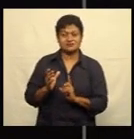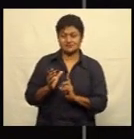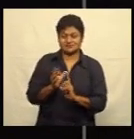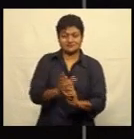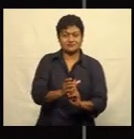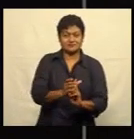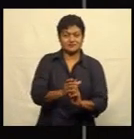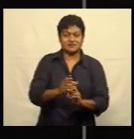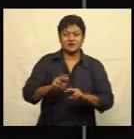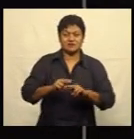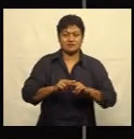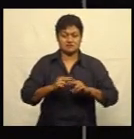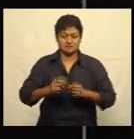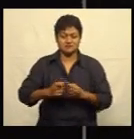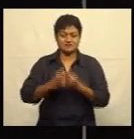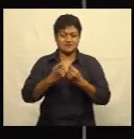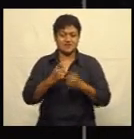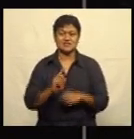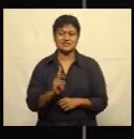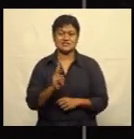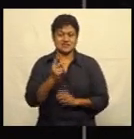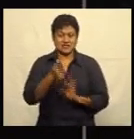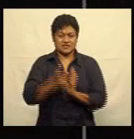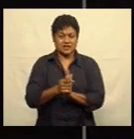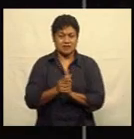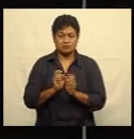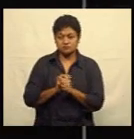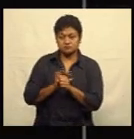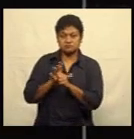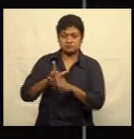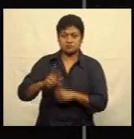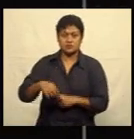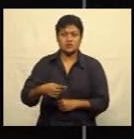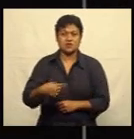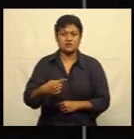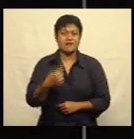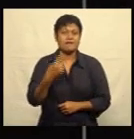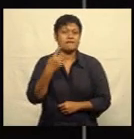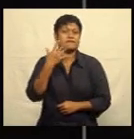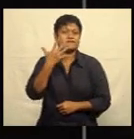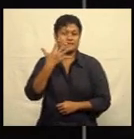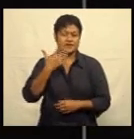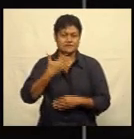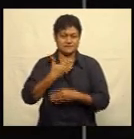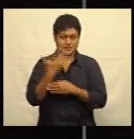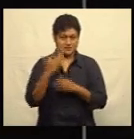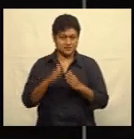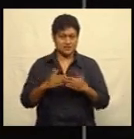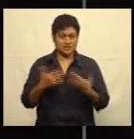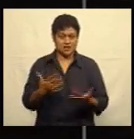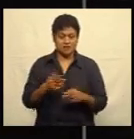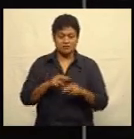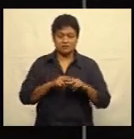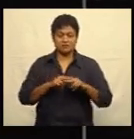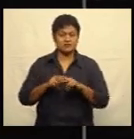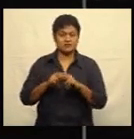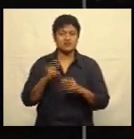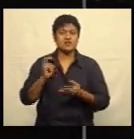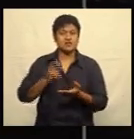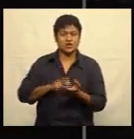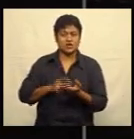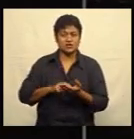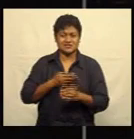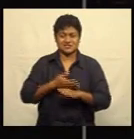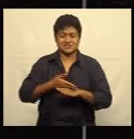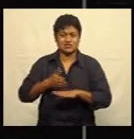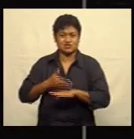battle against the second wave of COVID-19 continues. For 5 consecutive days, Fiji has been recording new cases daily.